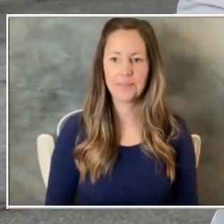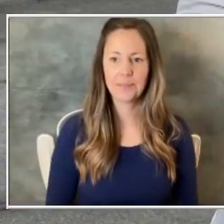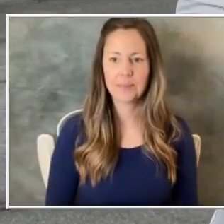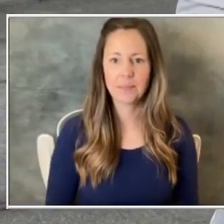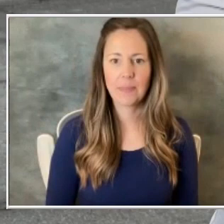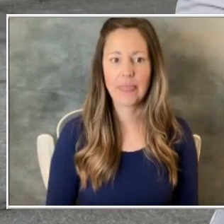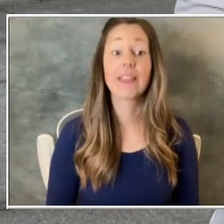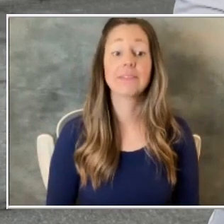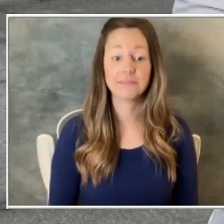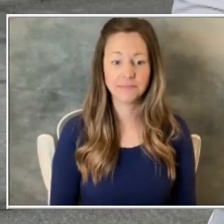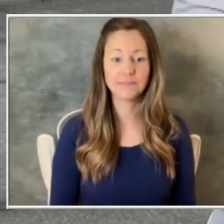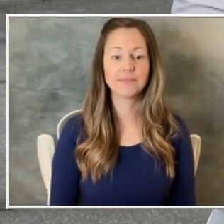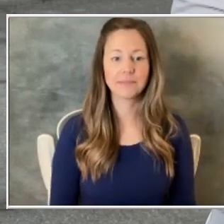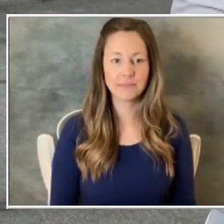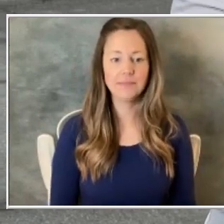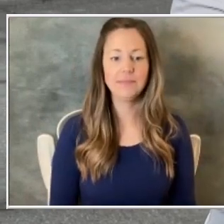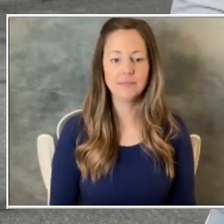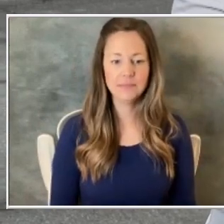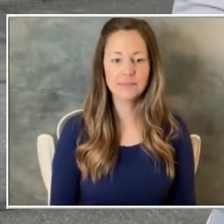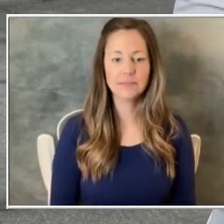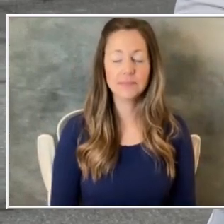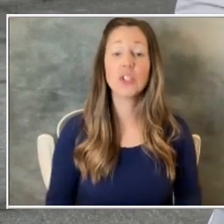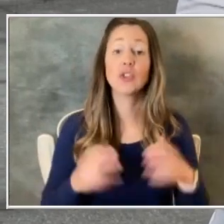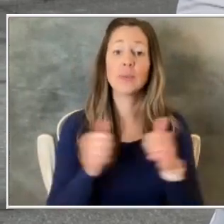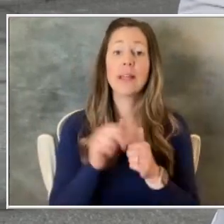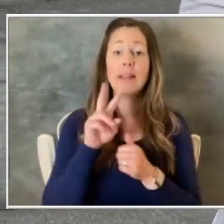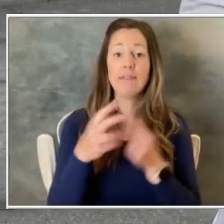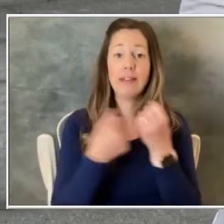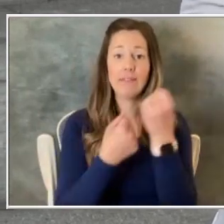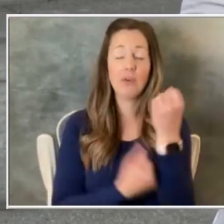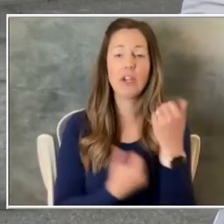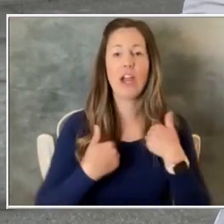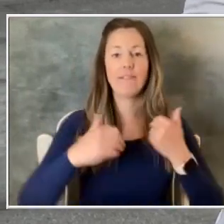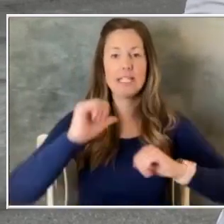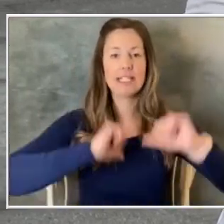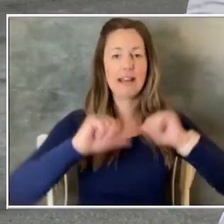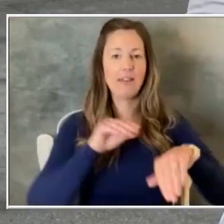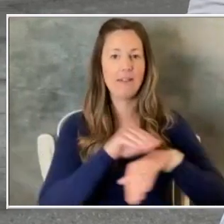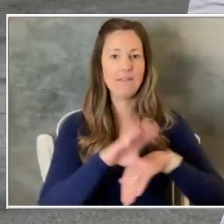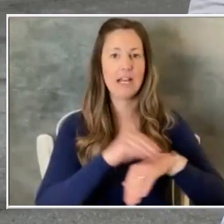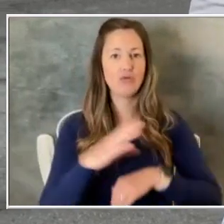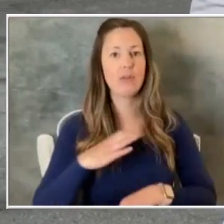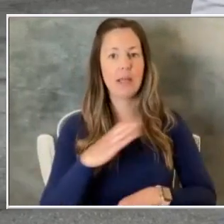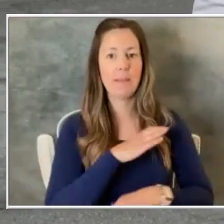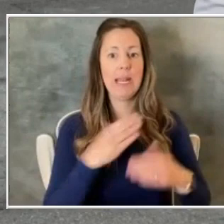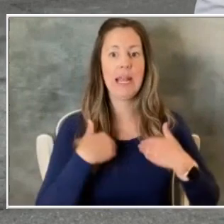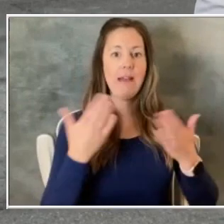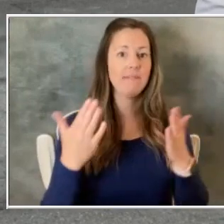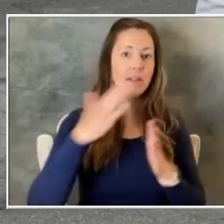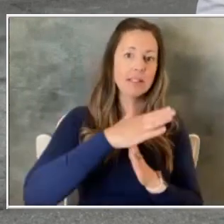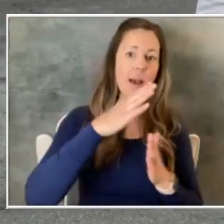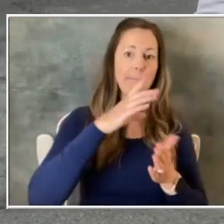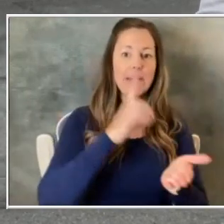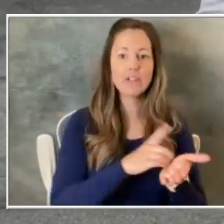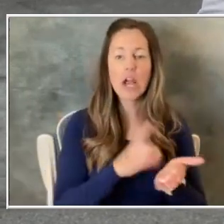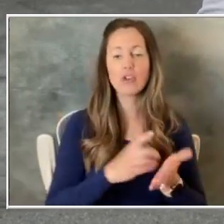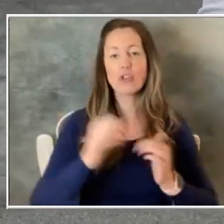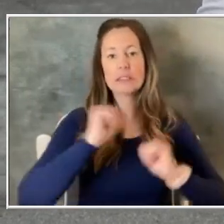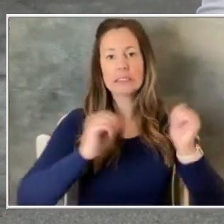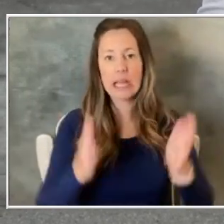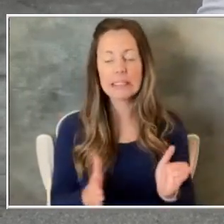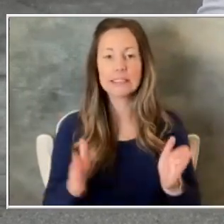Yeah, so the V Foundation, we have a scientific advisory committee, so it's comprised of top doctors and scientists from across the country.